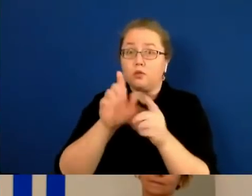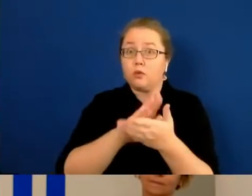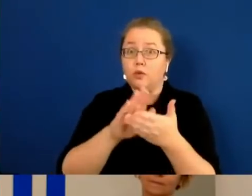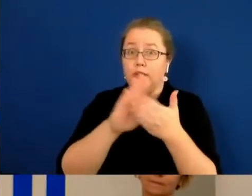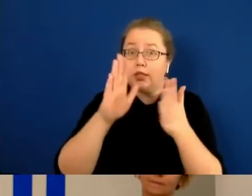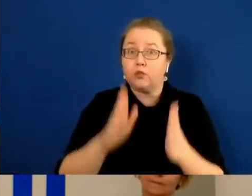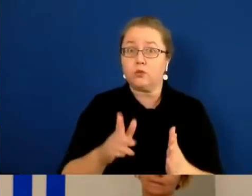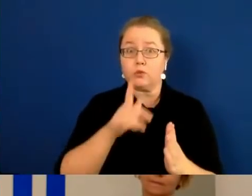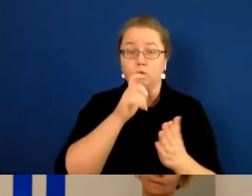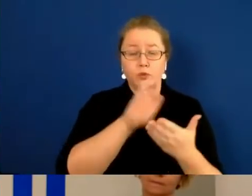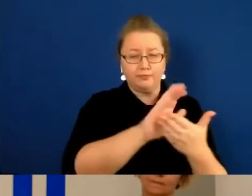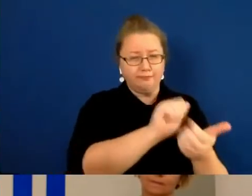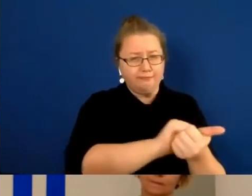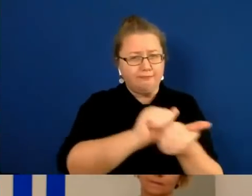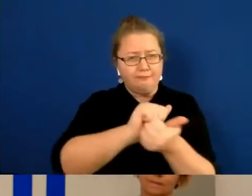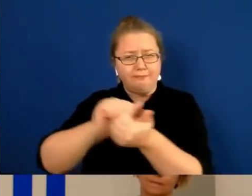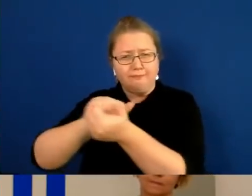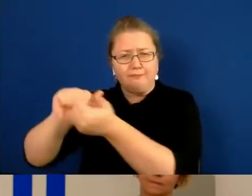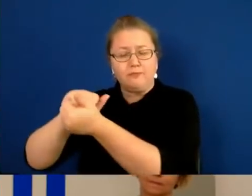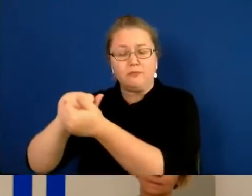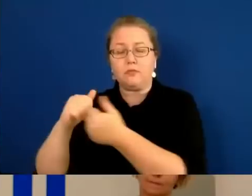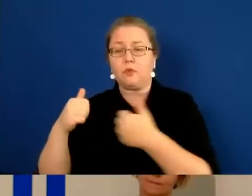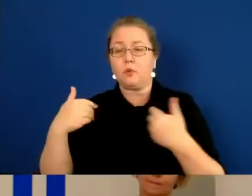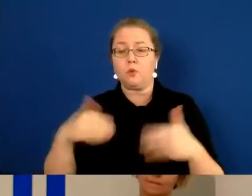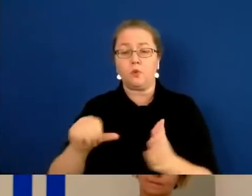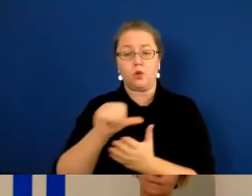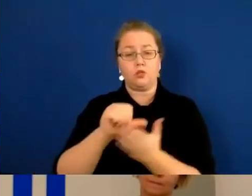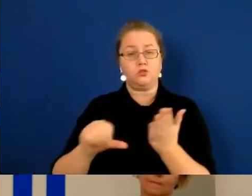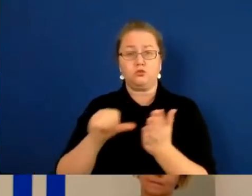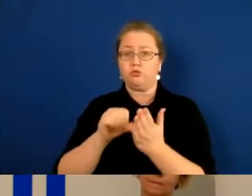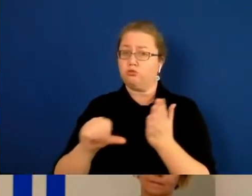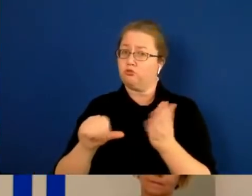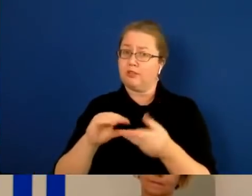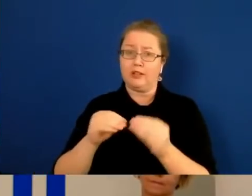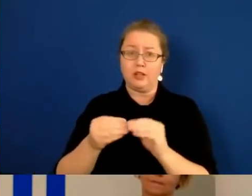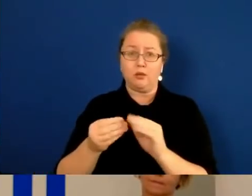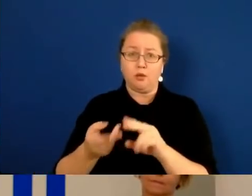I also wanted to bring you up to date on our surgery renewal